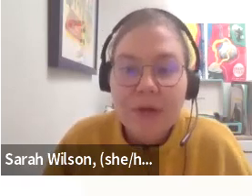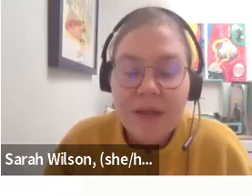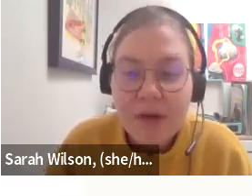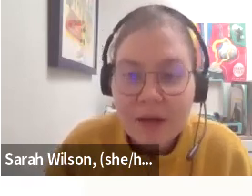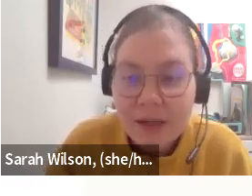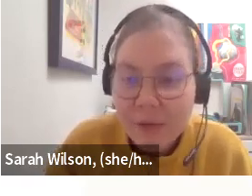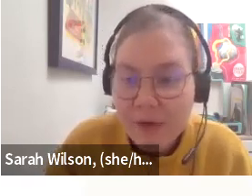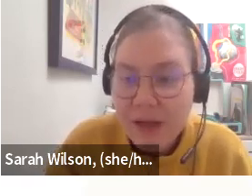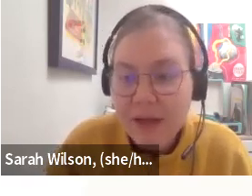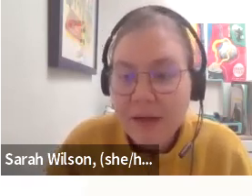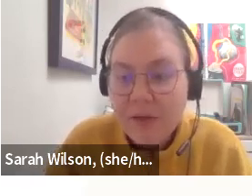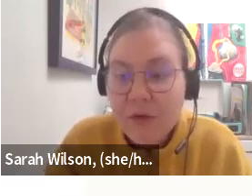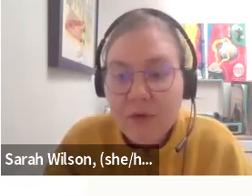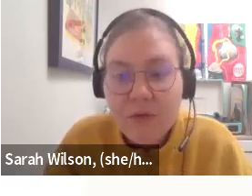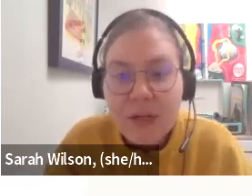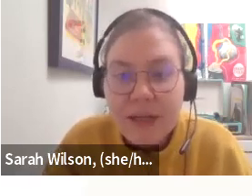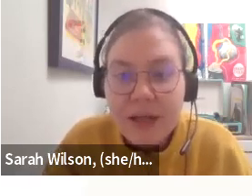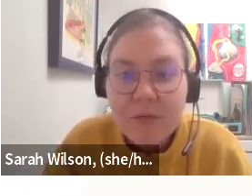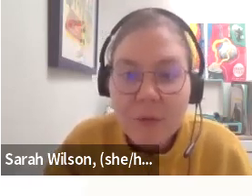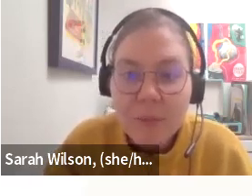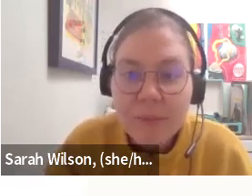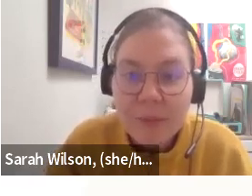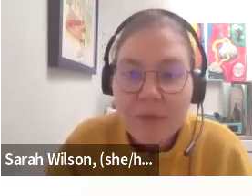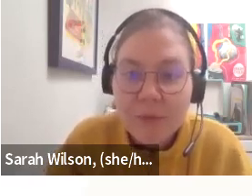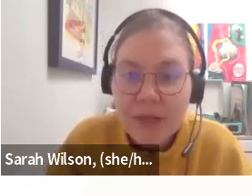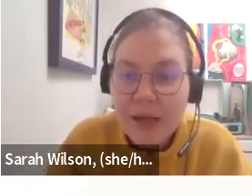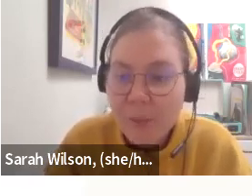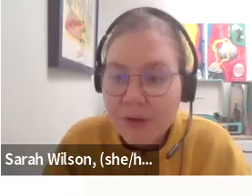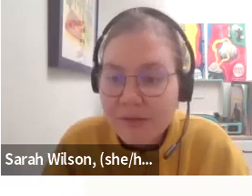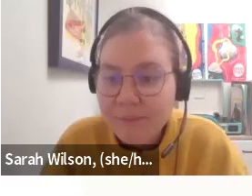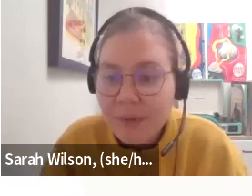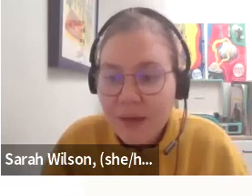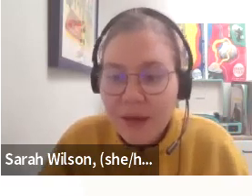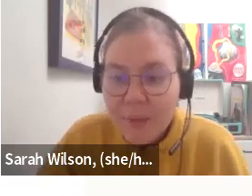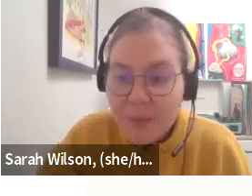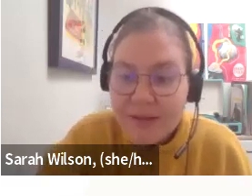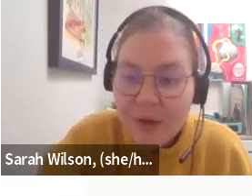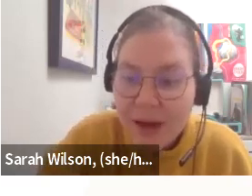keep building the event year on year. So if you could fill in that form, that would really help us.